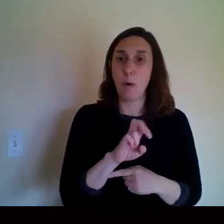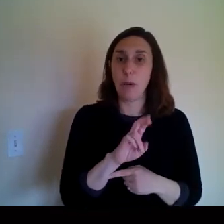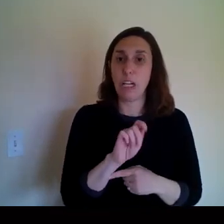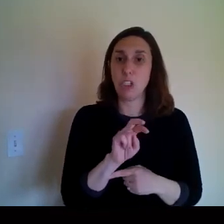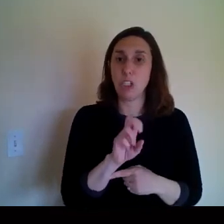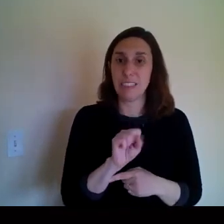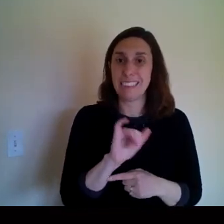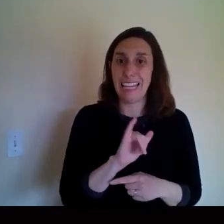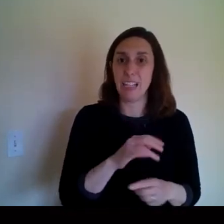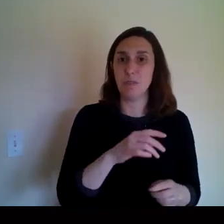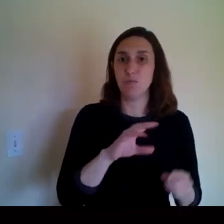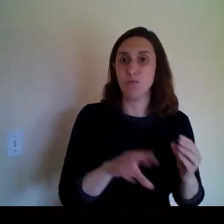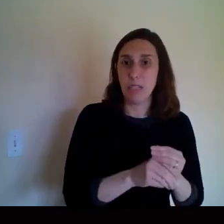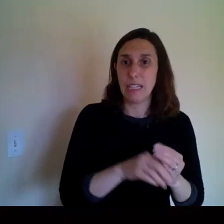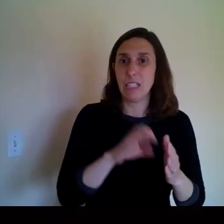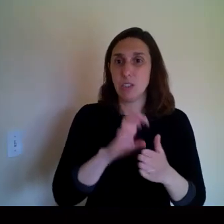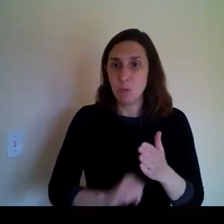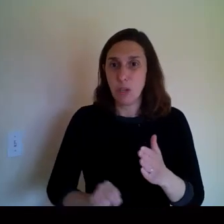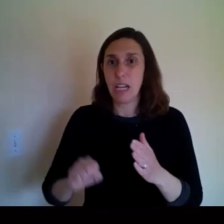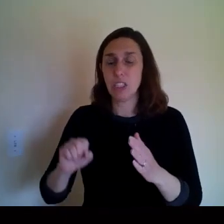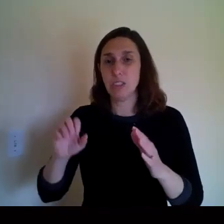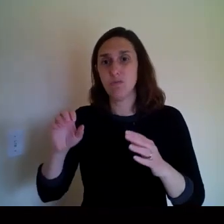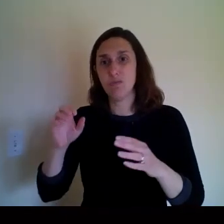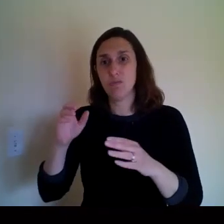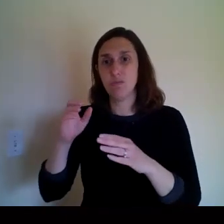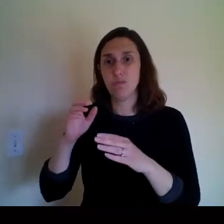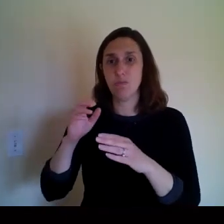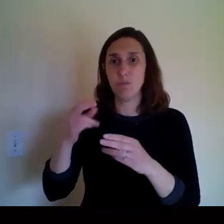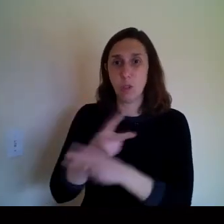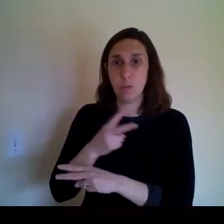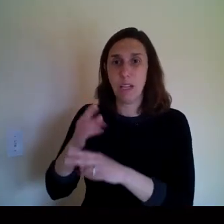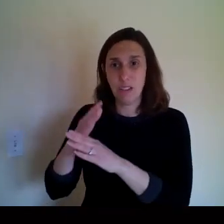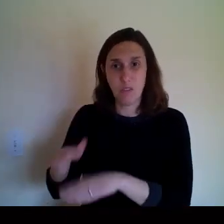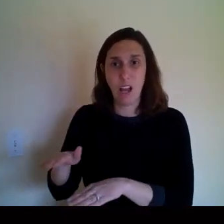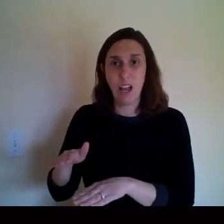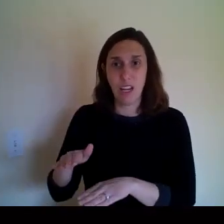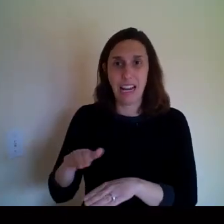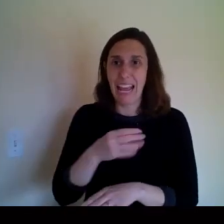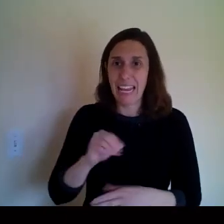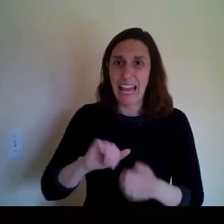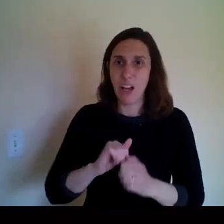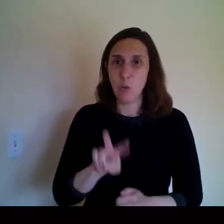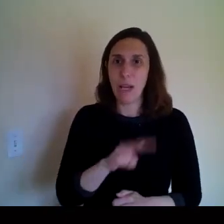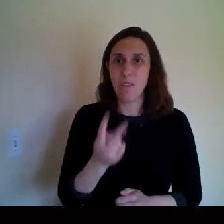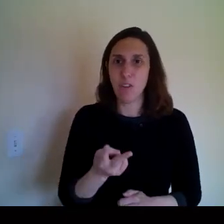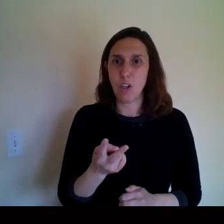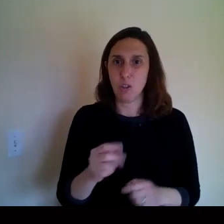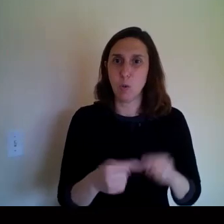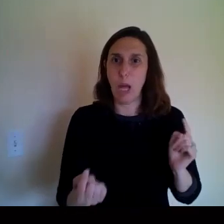We have PEMDAS, I put the R in it, for the roots of exponents.